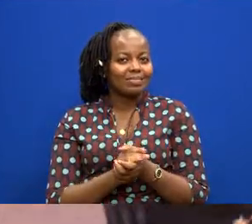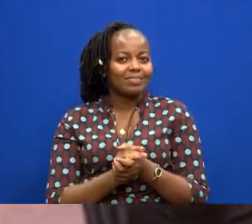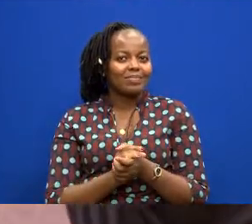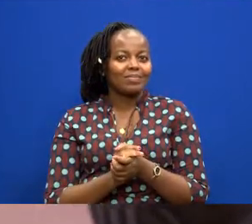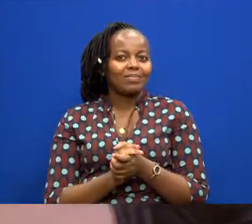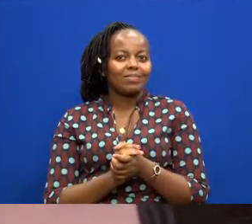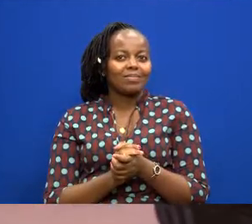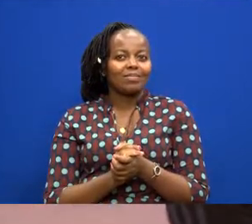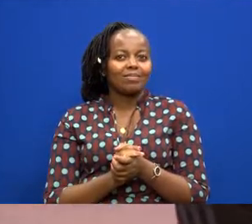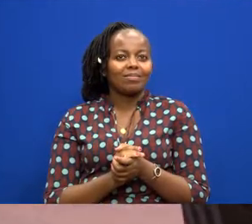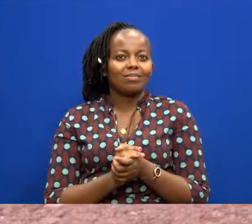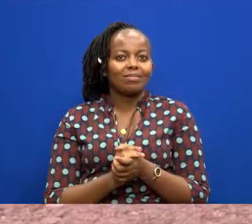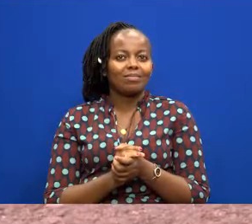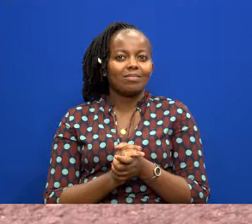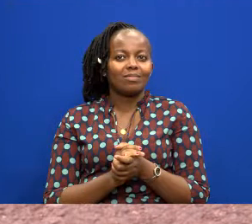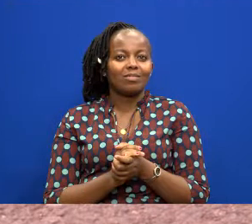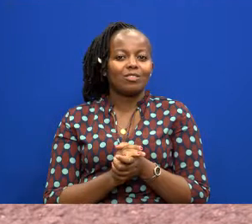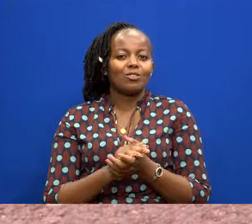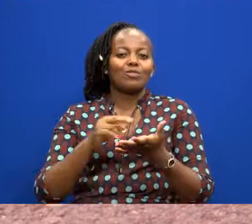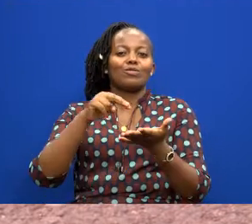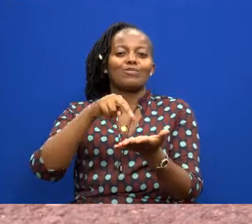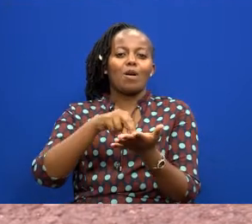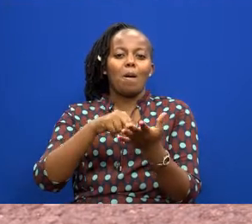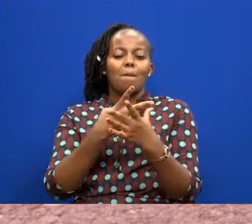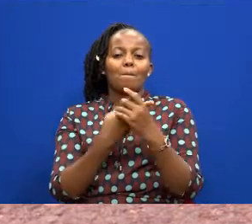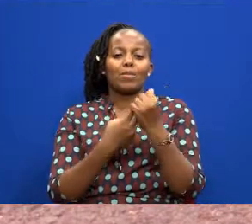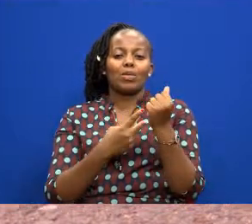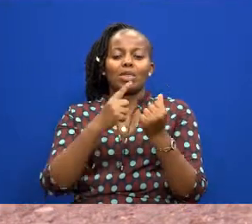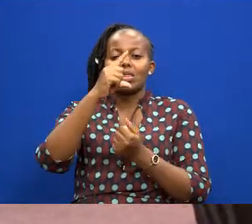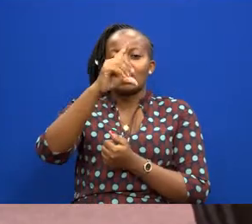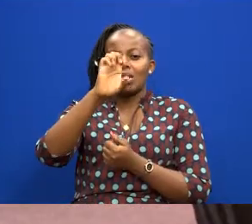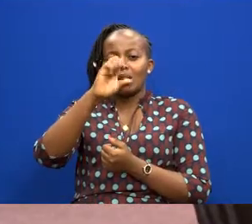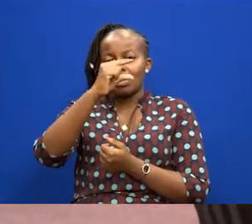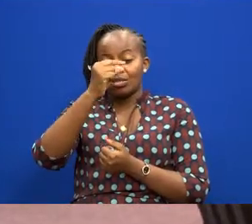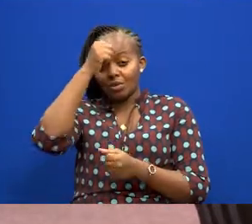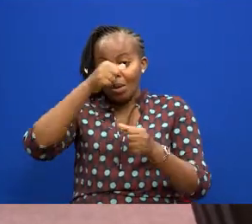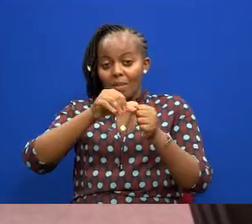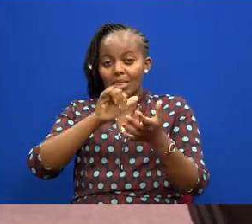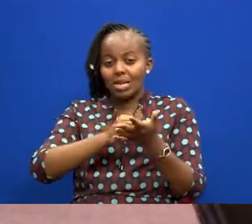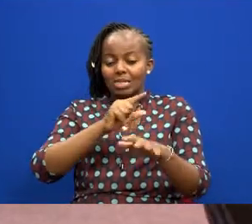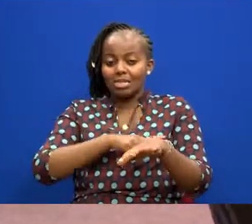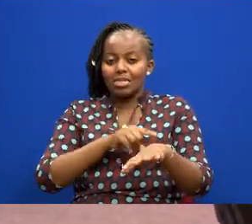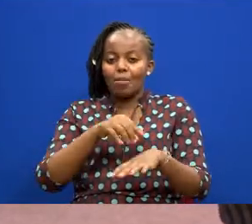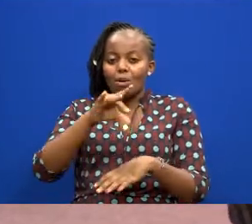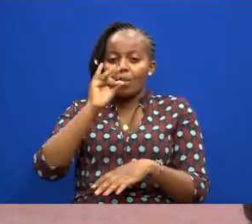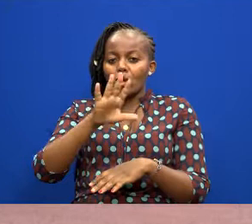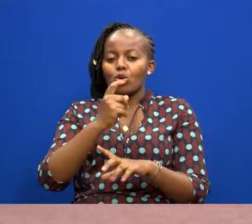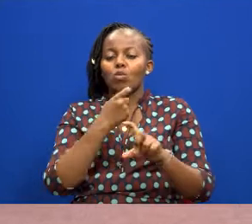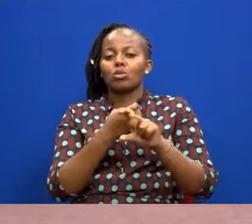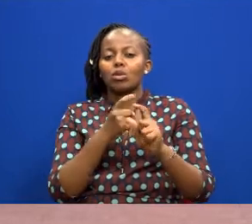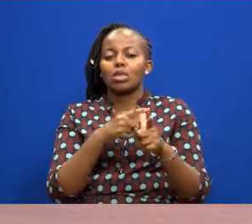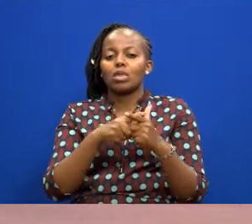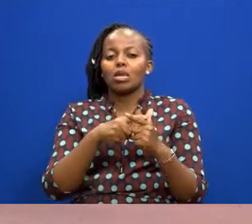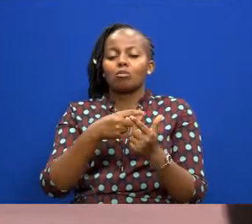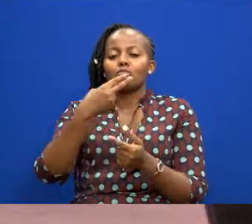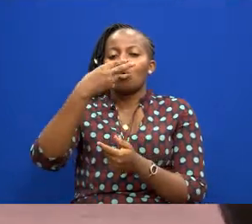Umekanyaga na miguu mbili. Always remember when you're picking your marker, unakanyaga na mguu. Usisahau. Sawa?